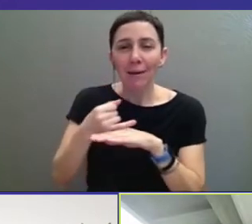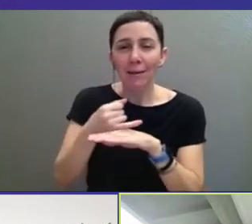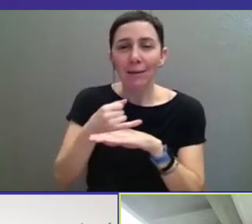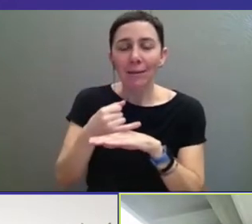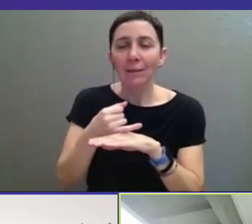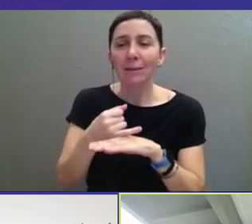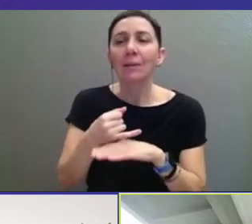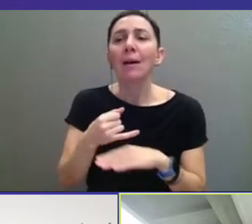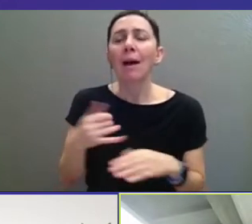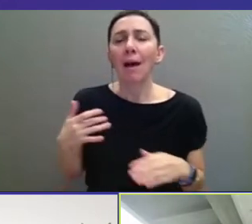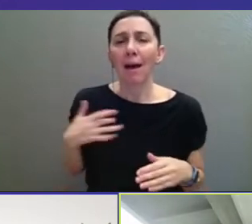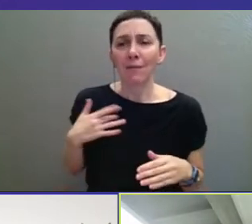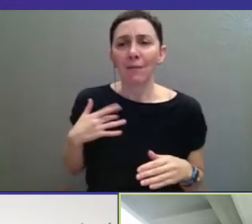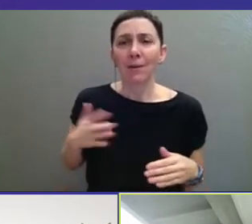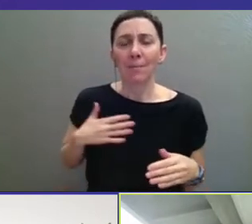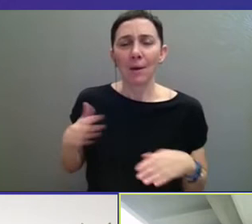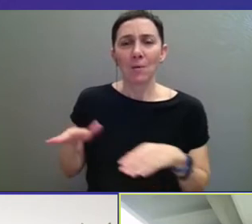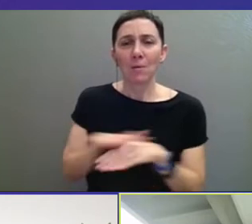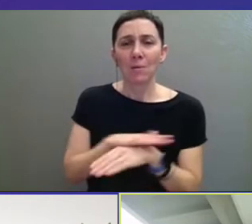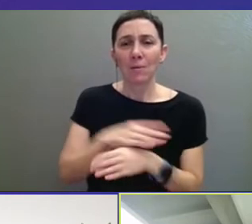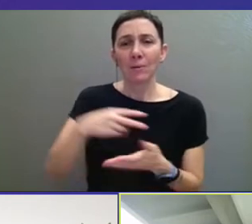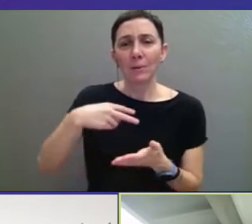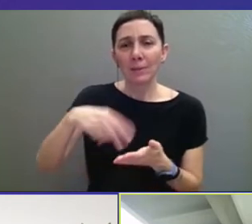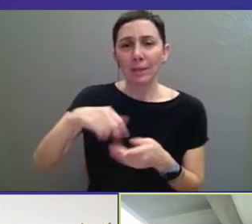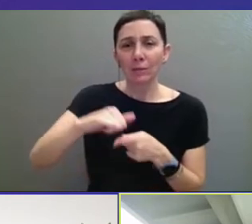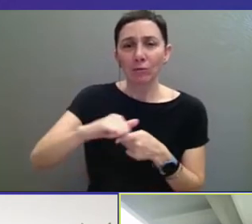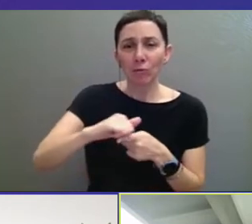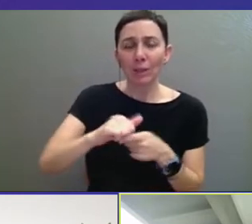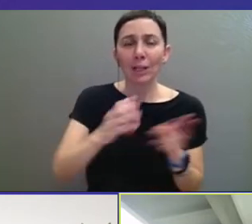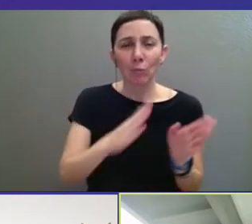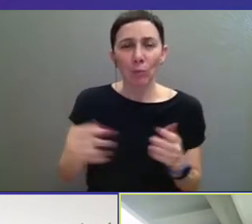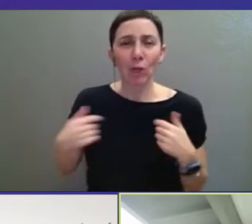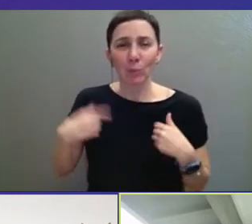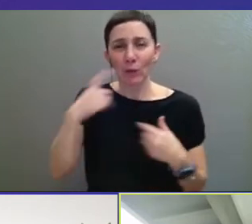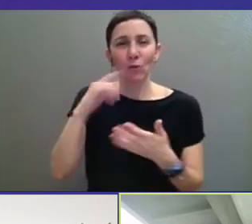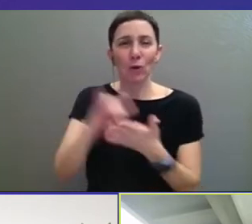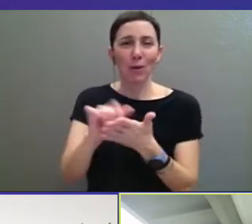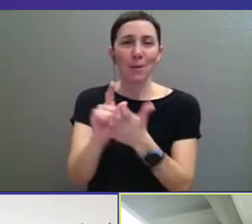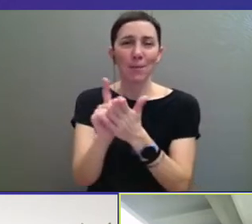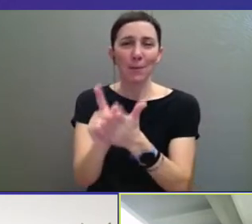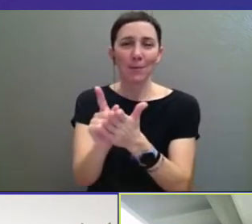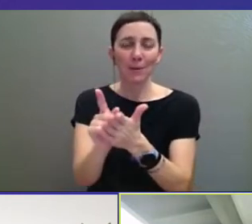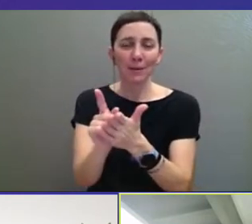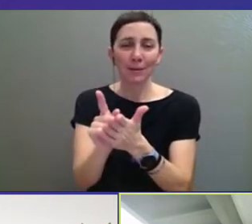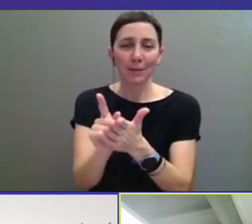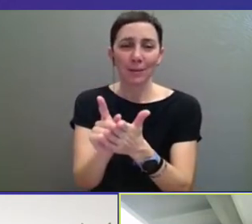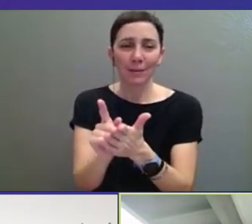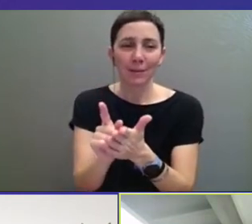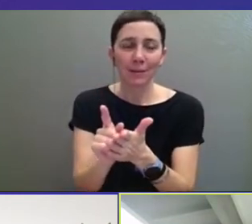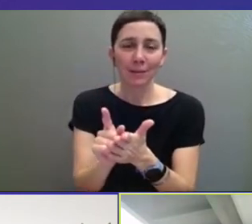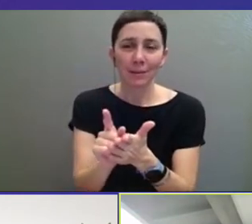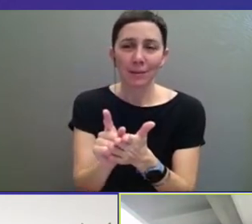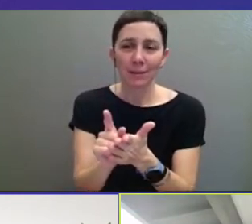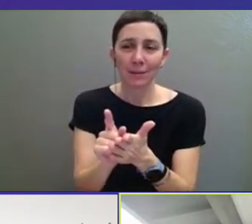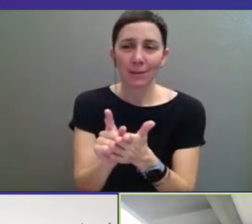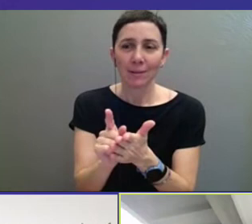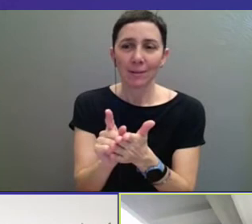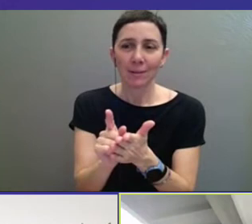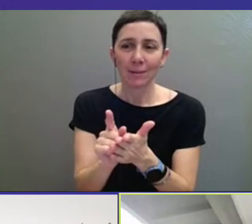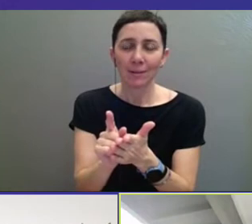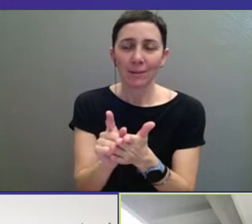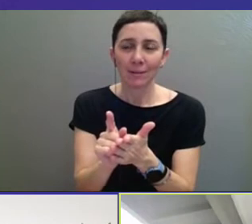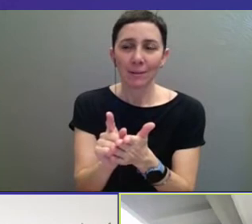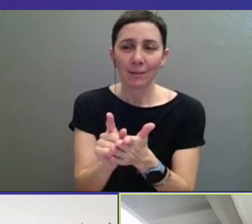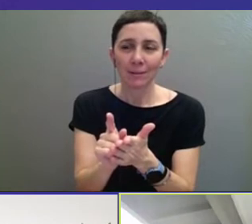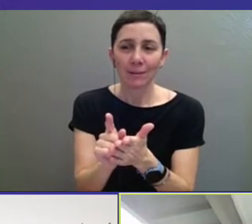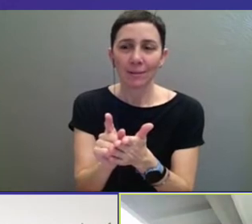really felt like my entire dance training had prepared me for that moment. And there was ooh, it always gets me a little emotional when I talk about